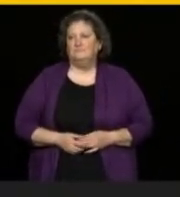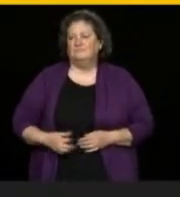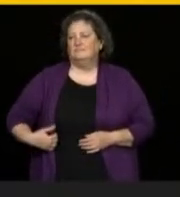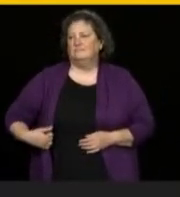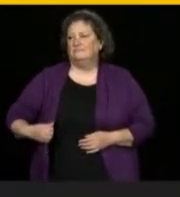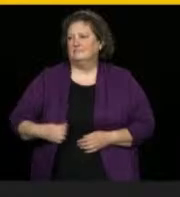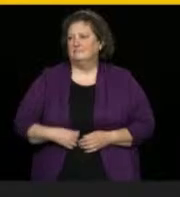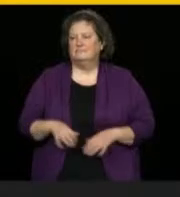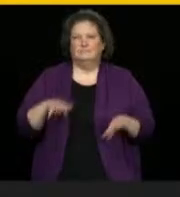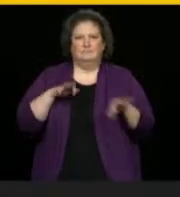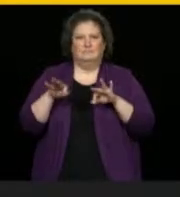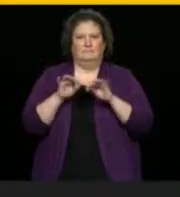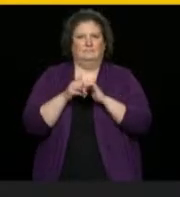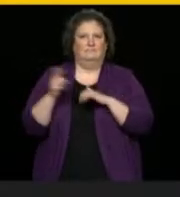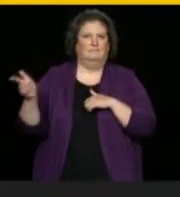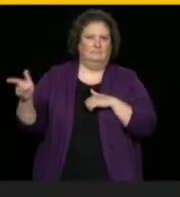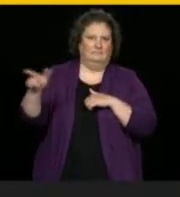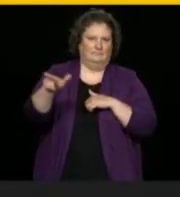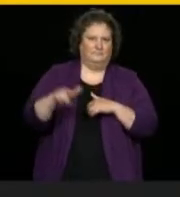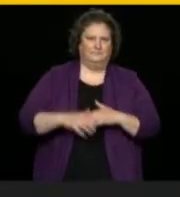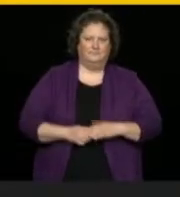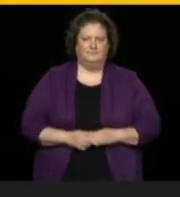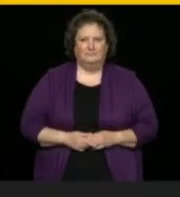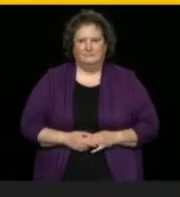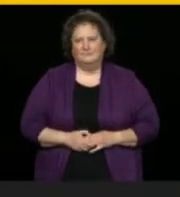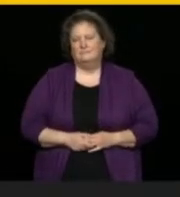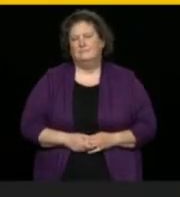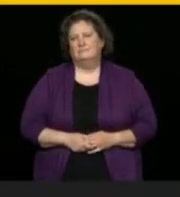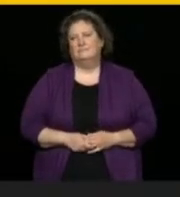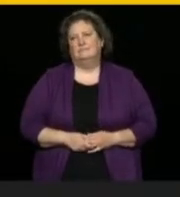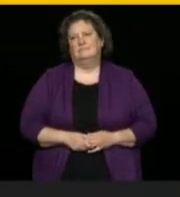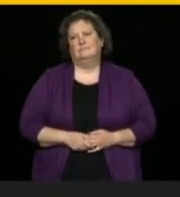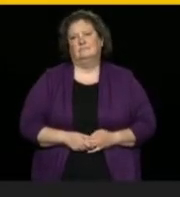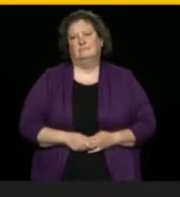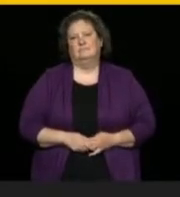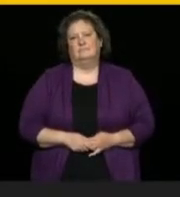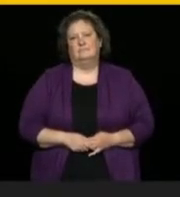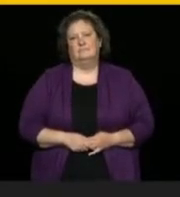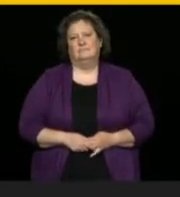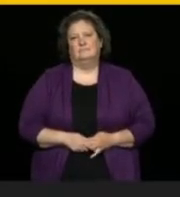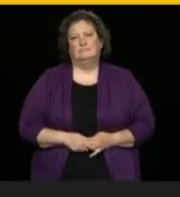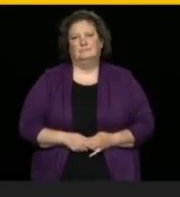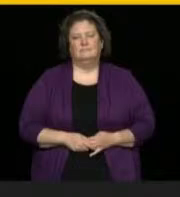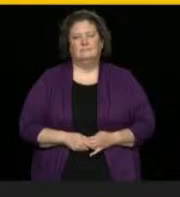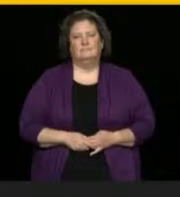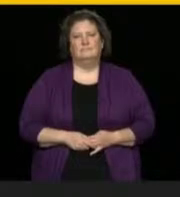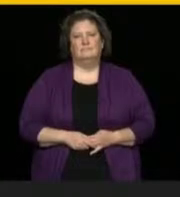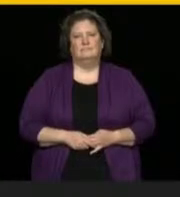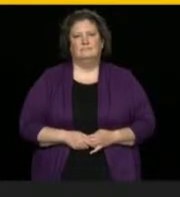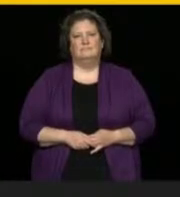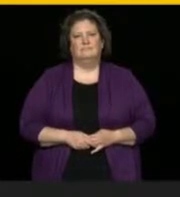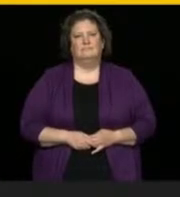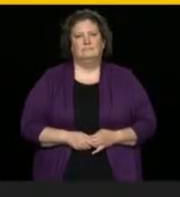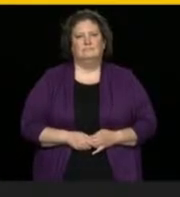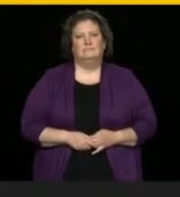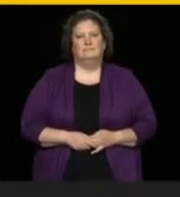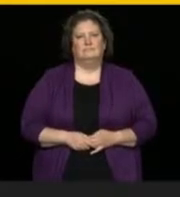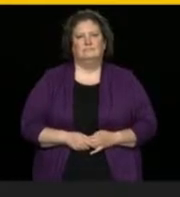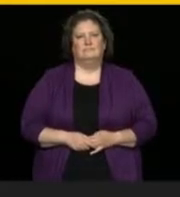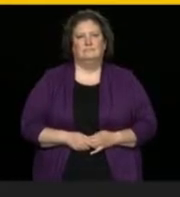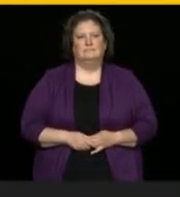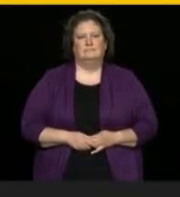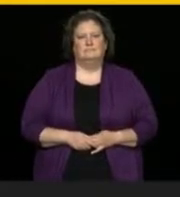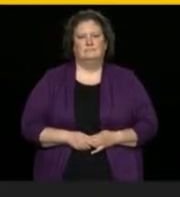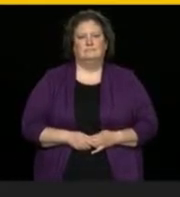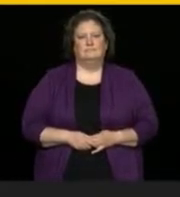telephone keypad if you have a question. Faites étoile 1 sur votre téléphone à clavier. pour des questions. La première question est de